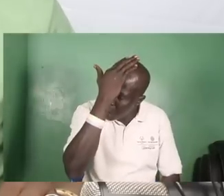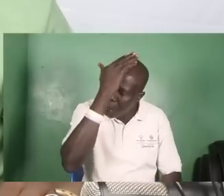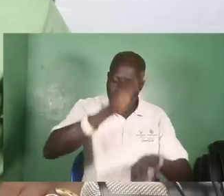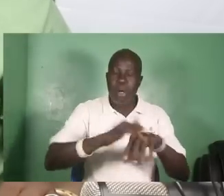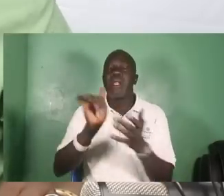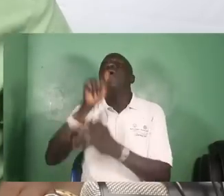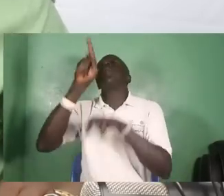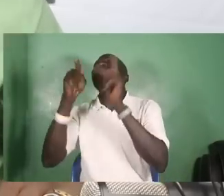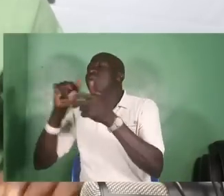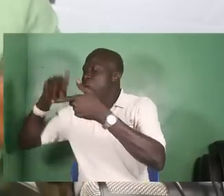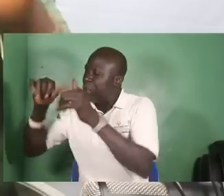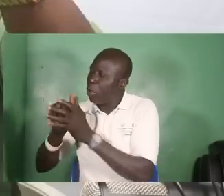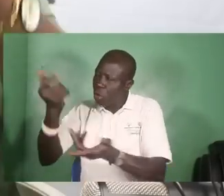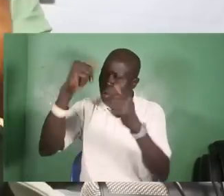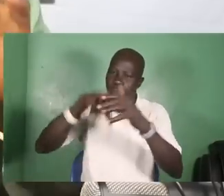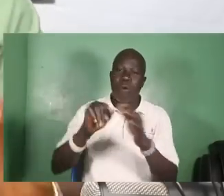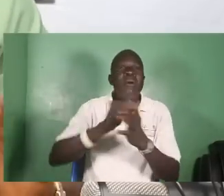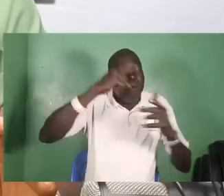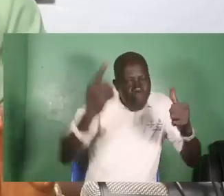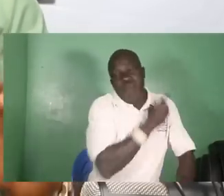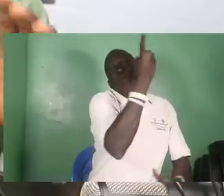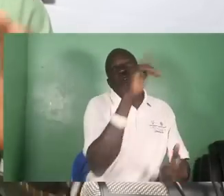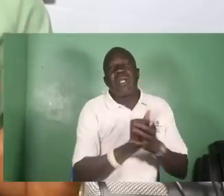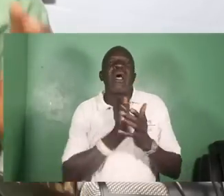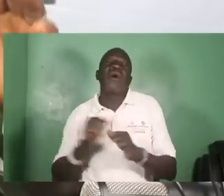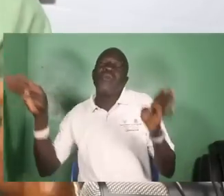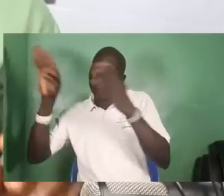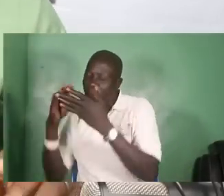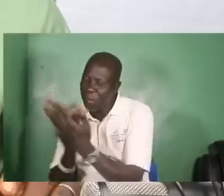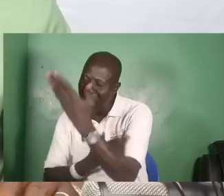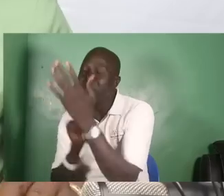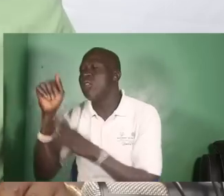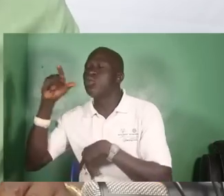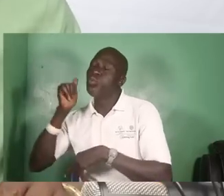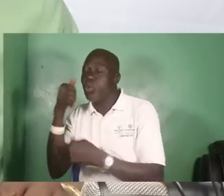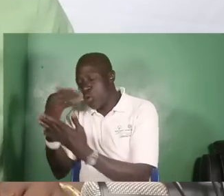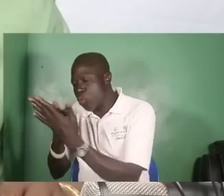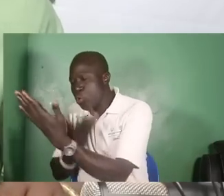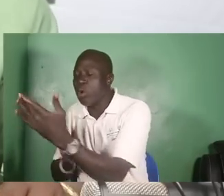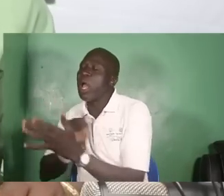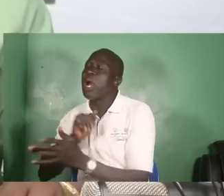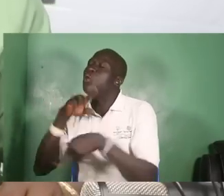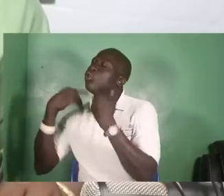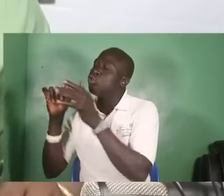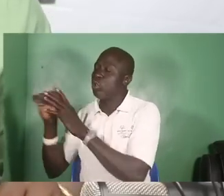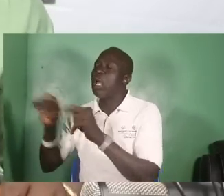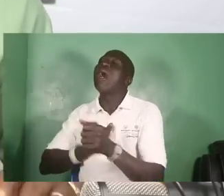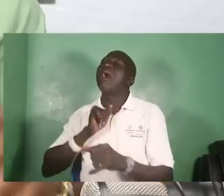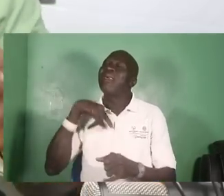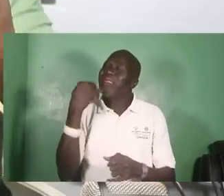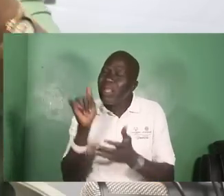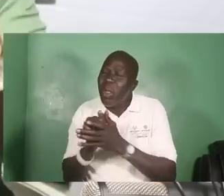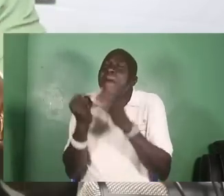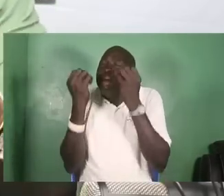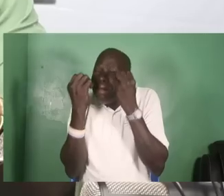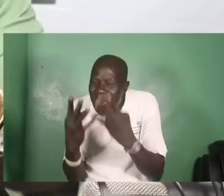on them. Àwọn tó bá yẹ ti dé. The people that come very early. Ní ilẹ̀ àánú. Amásílá. Láàárọ̀ ọ̀la. Tomorrow morning. Máa gbọ́ wọlé wọn. I will pass them. Mo sọ fún ọ pé